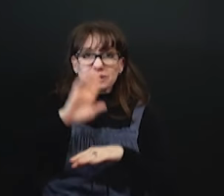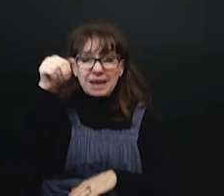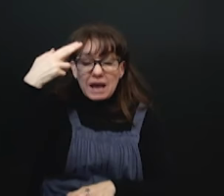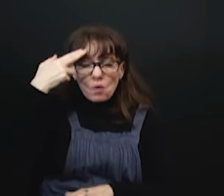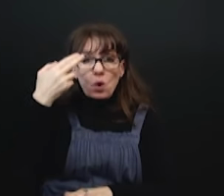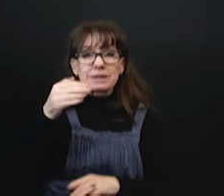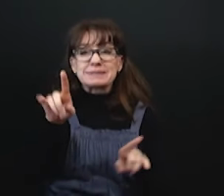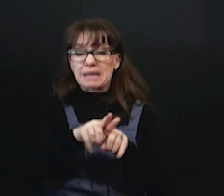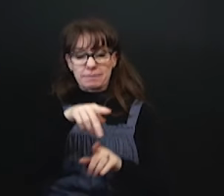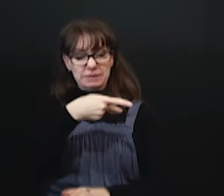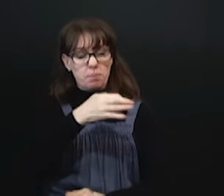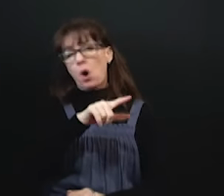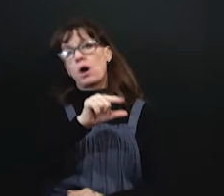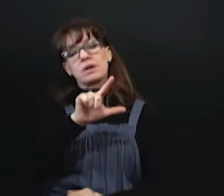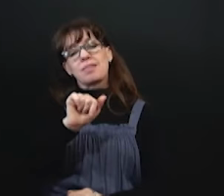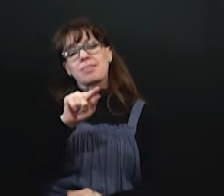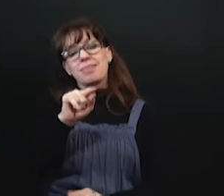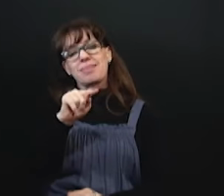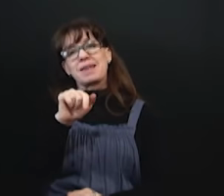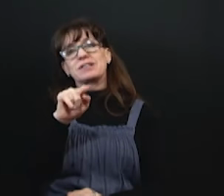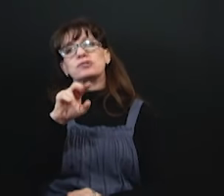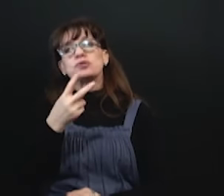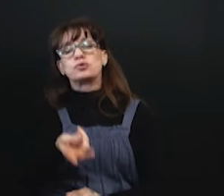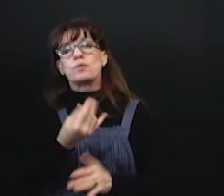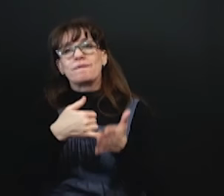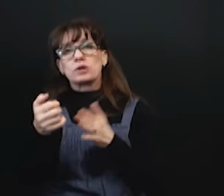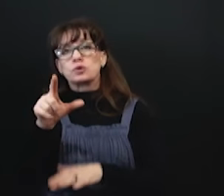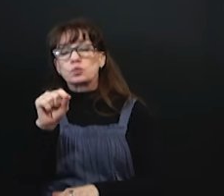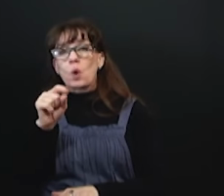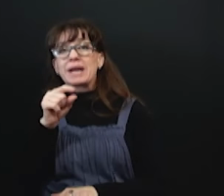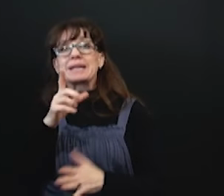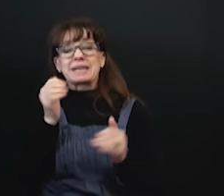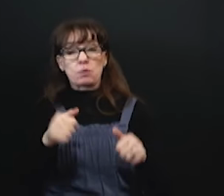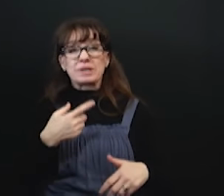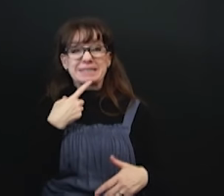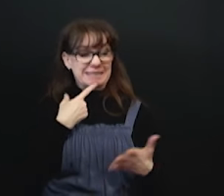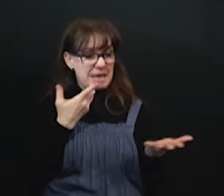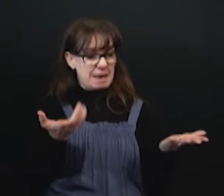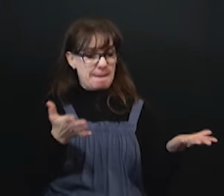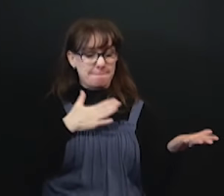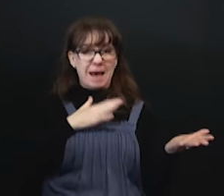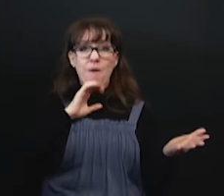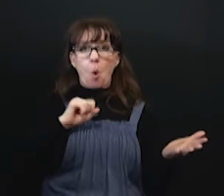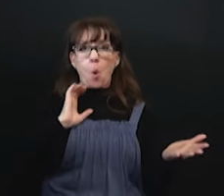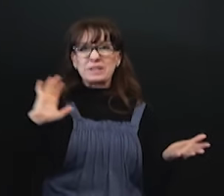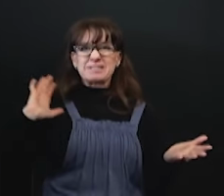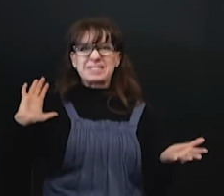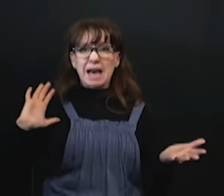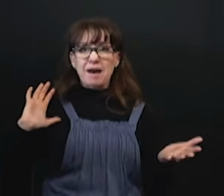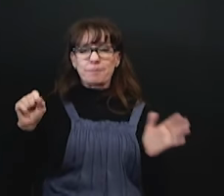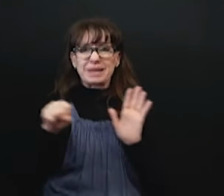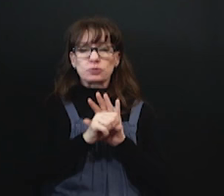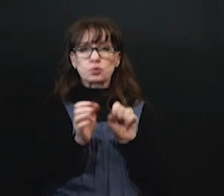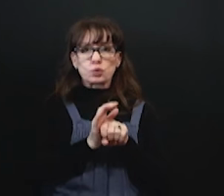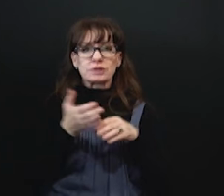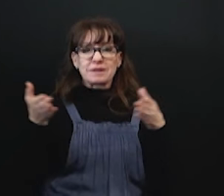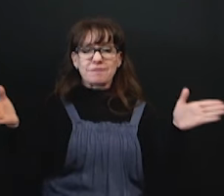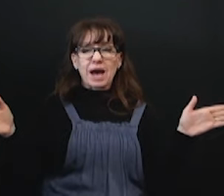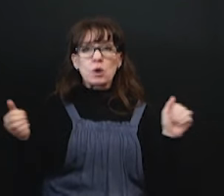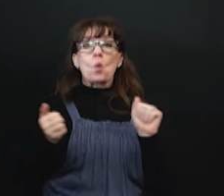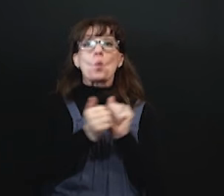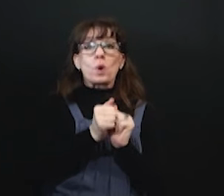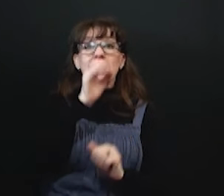did, Galatians 2, verse 20, again, talking on this very thing, can we say like Paul said, that my old self has been crucified with Christ?